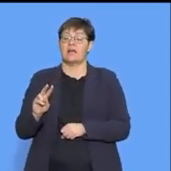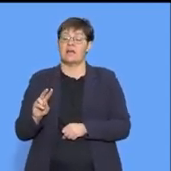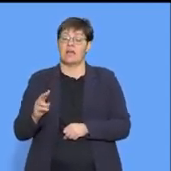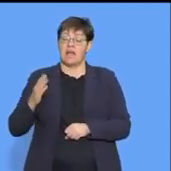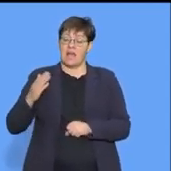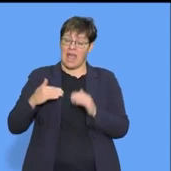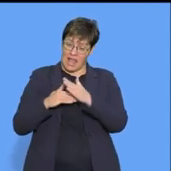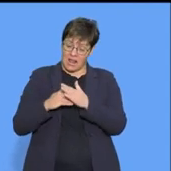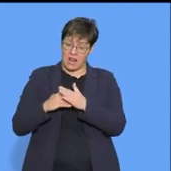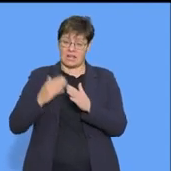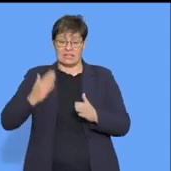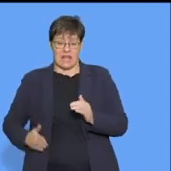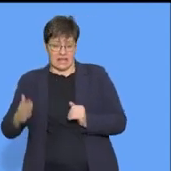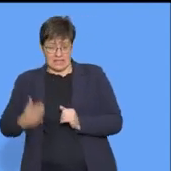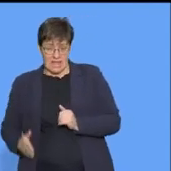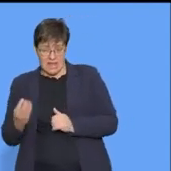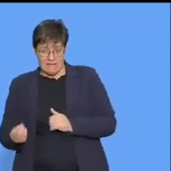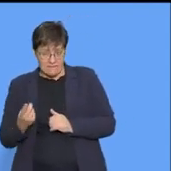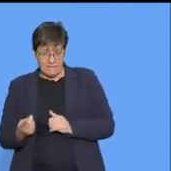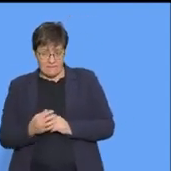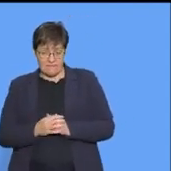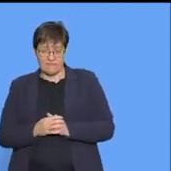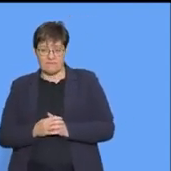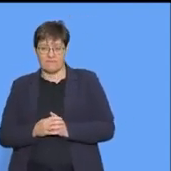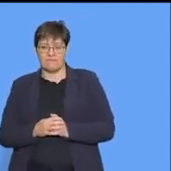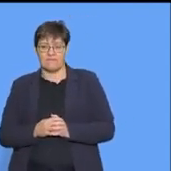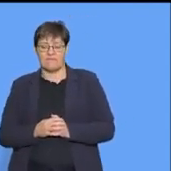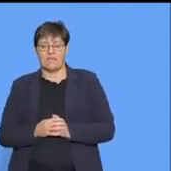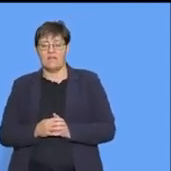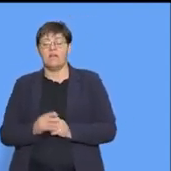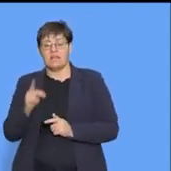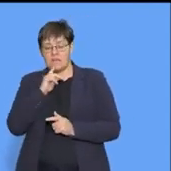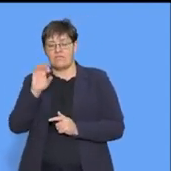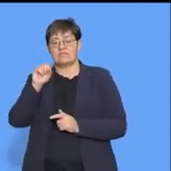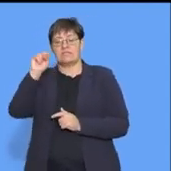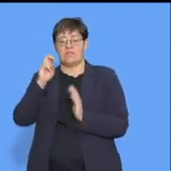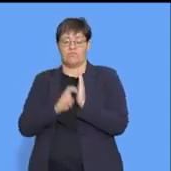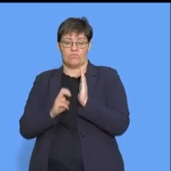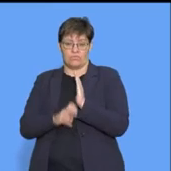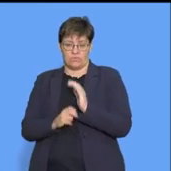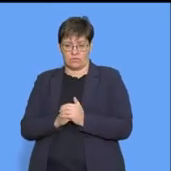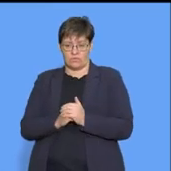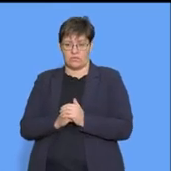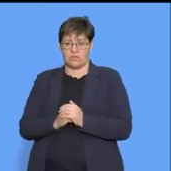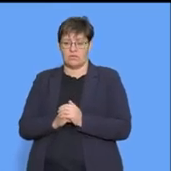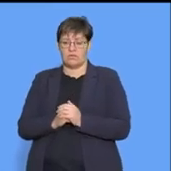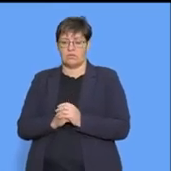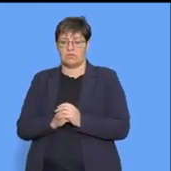means an angle and its matching side. And if it is, it means we've now have the criteria for using sine